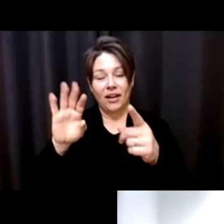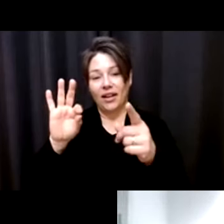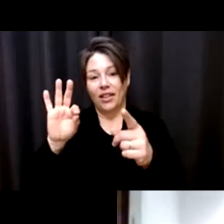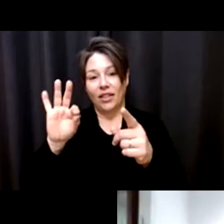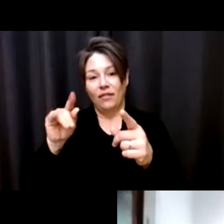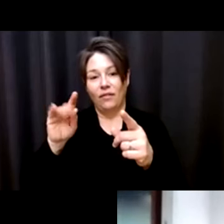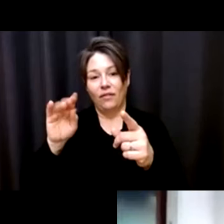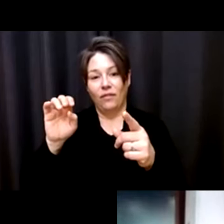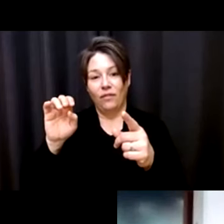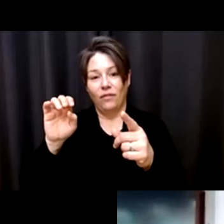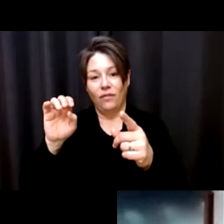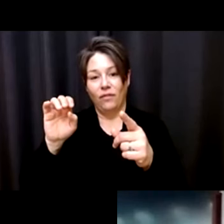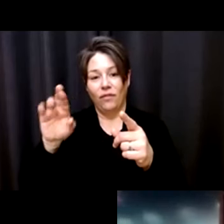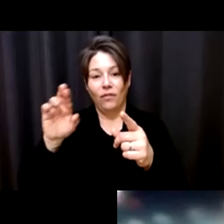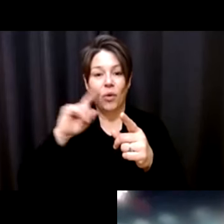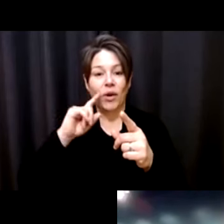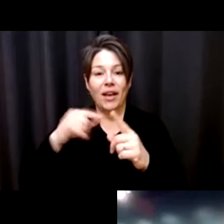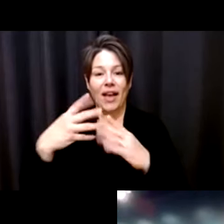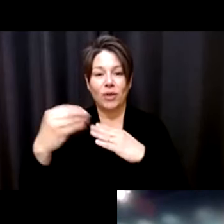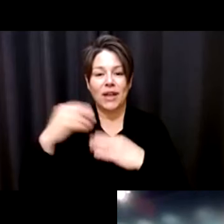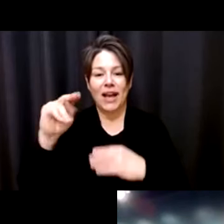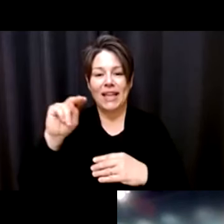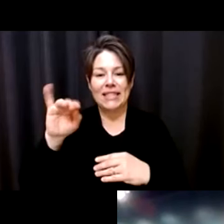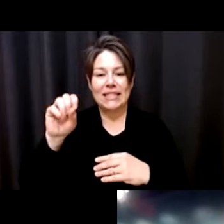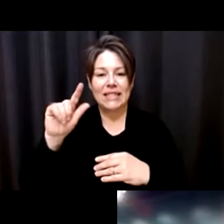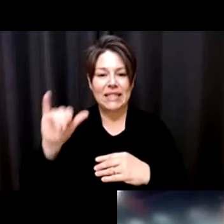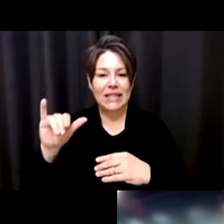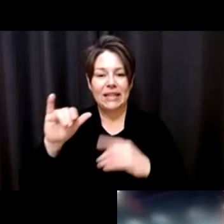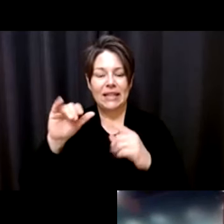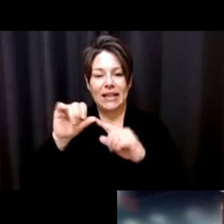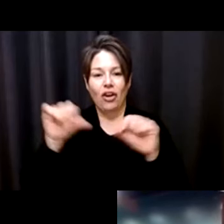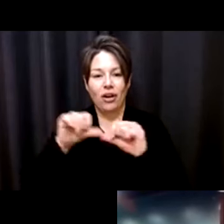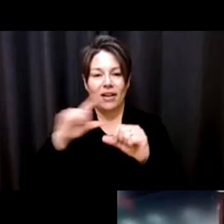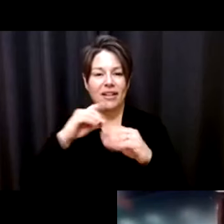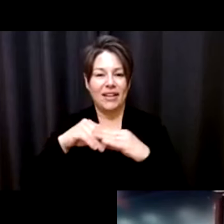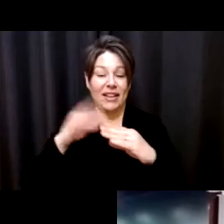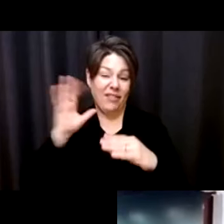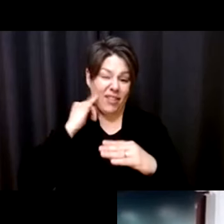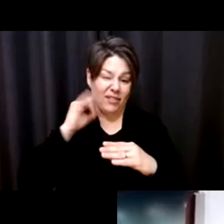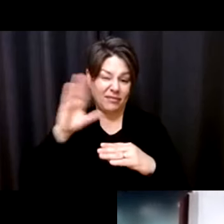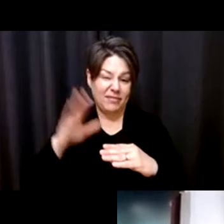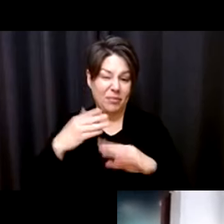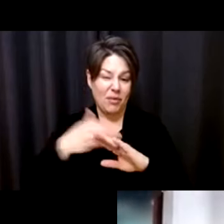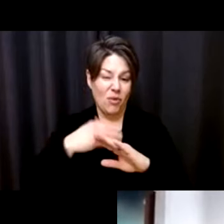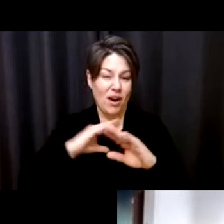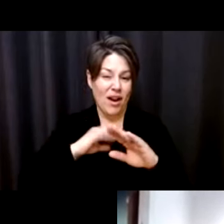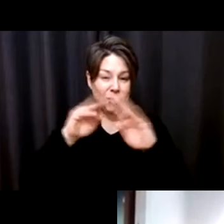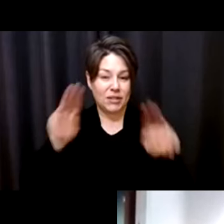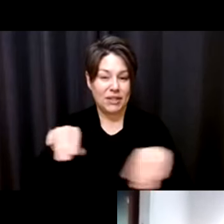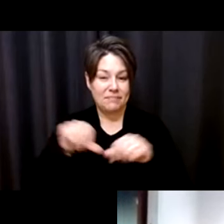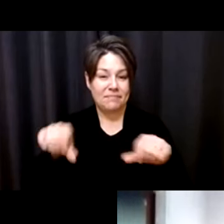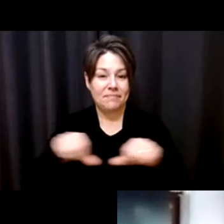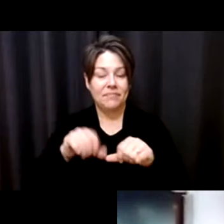outside our Nisley Gallery, for those of you who are aware and have been in our museum space. And we have